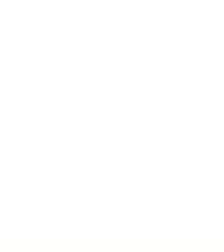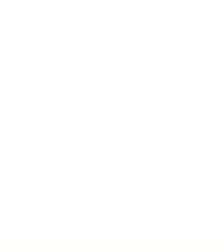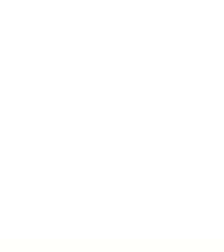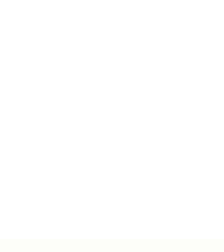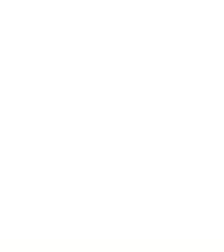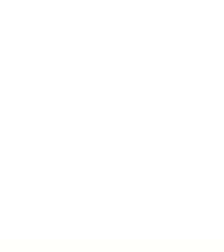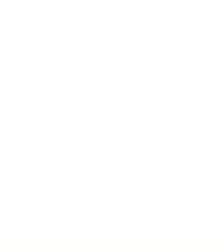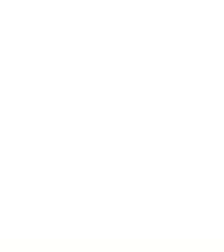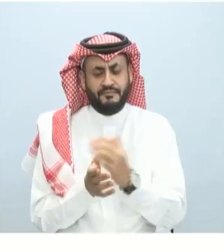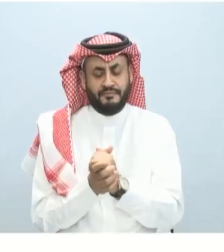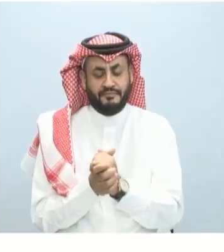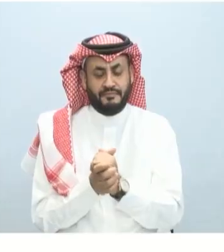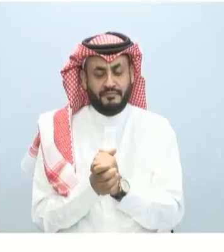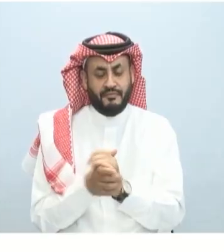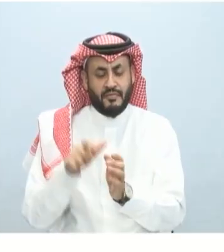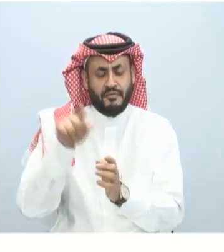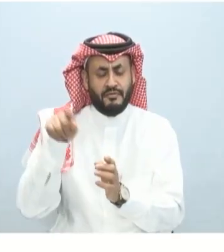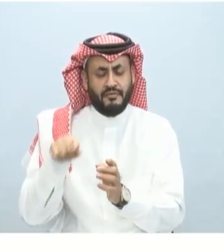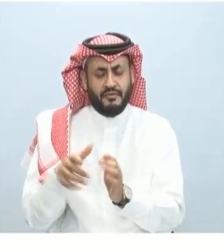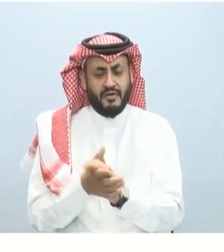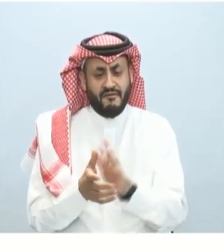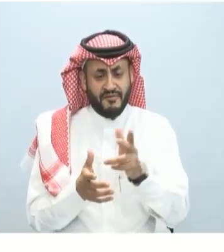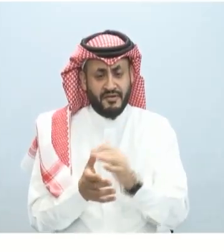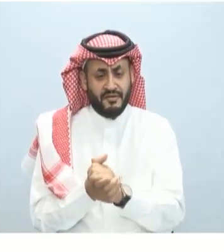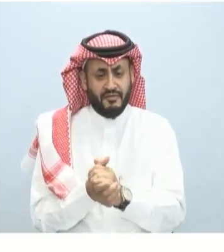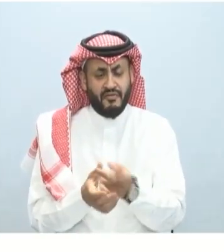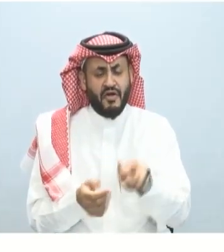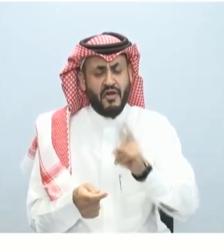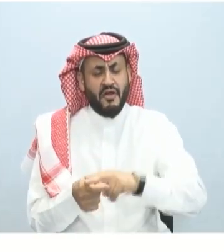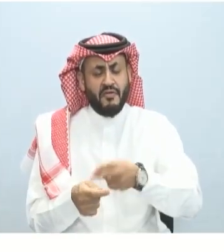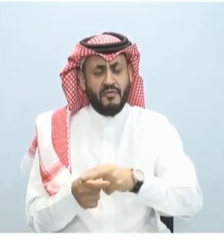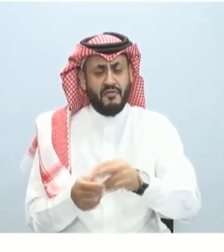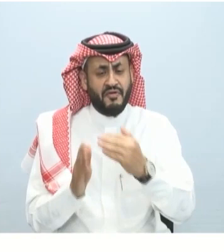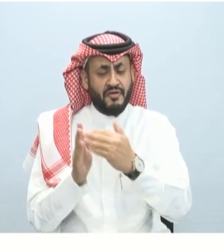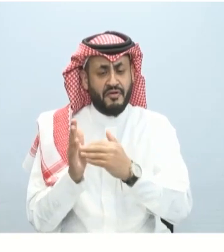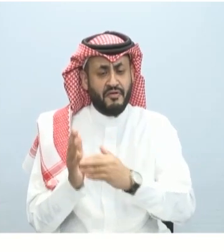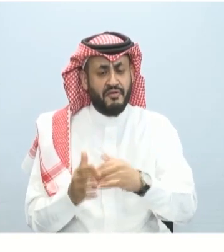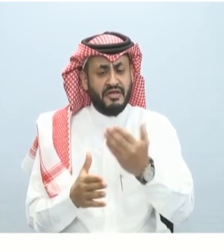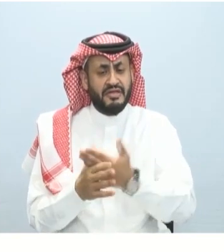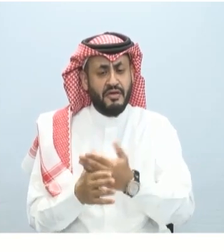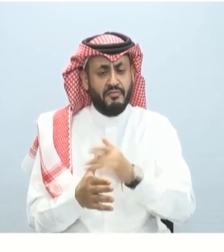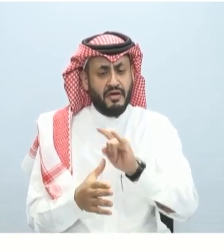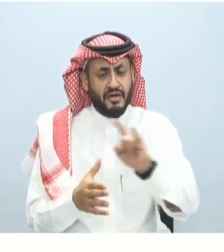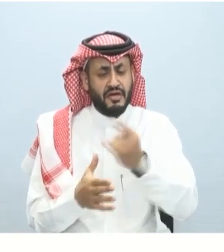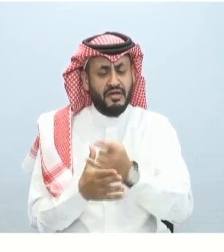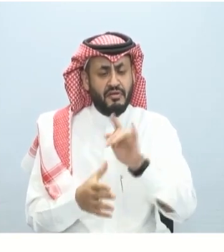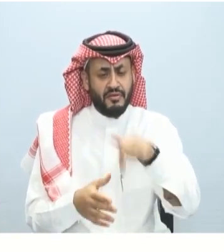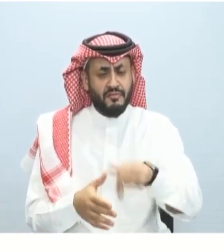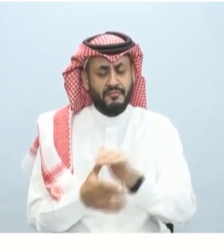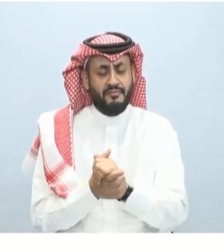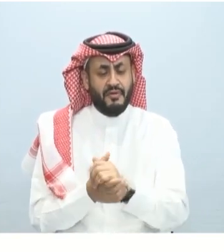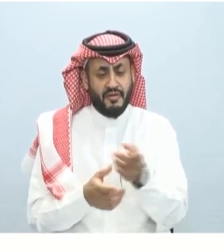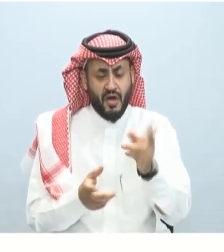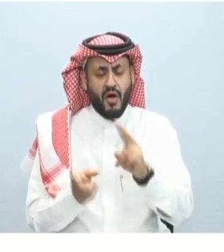here the question, are there distinct and permanent categories? Why or why not? Now, these are the questions that we did